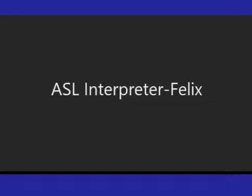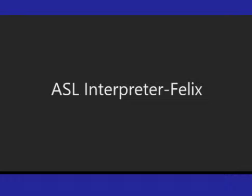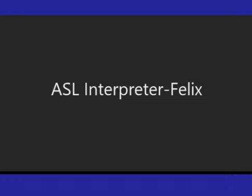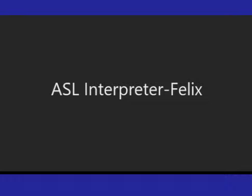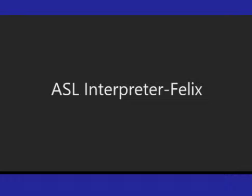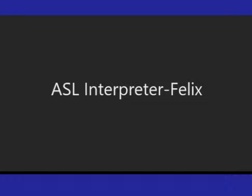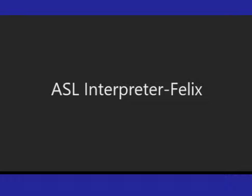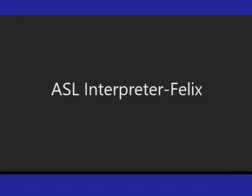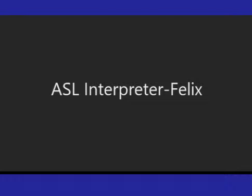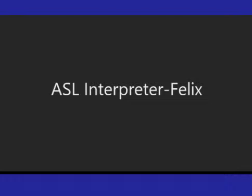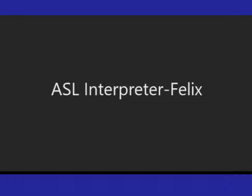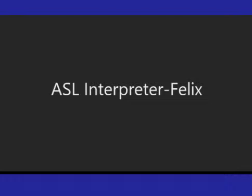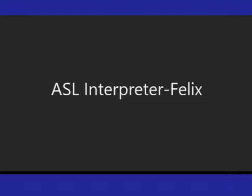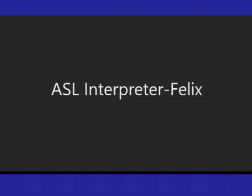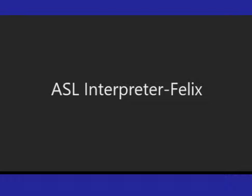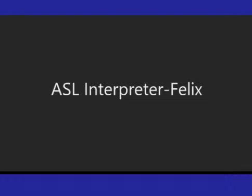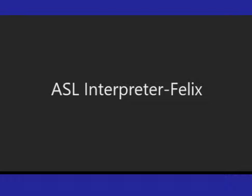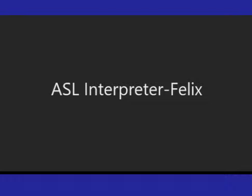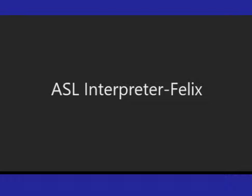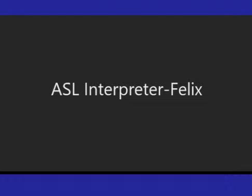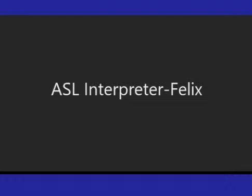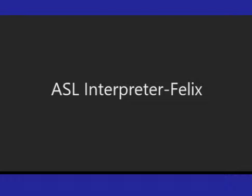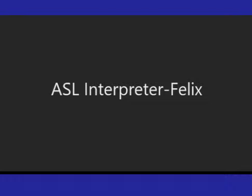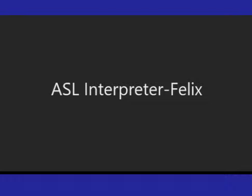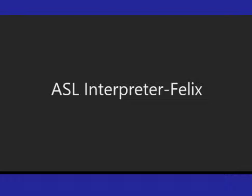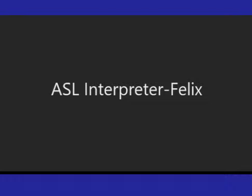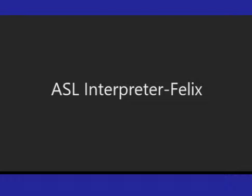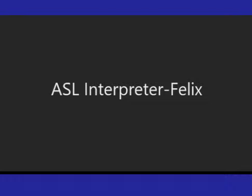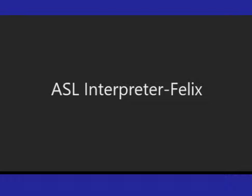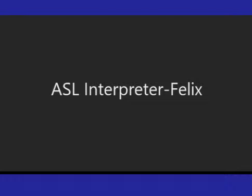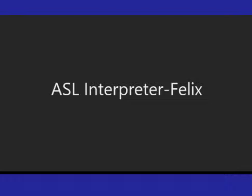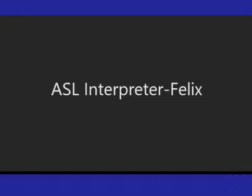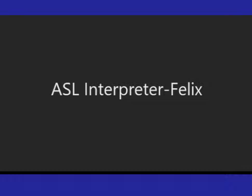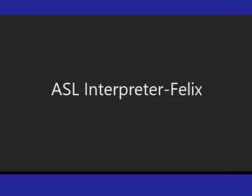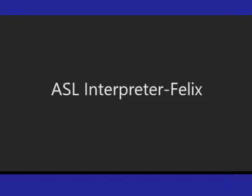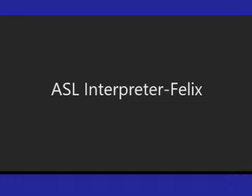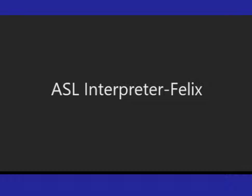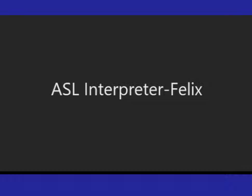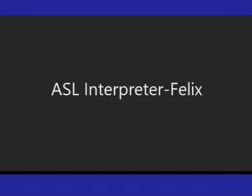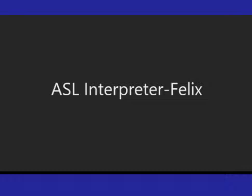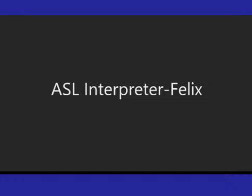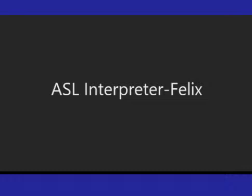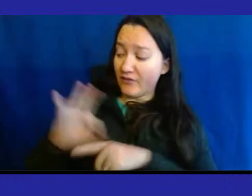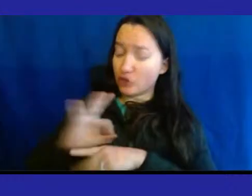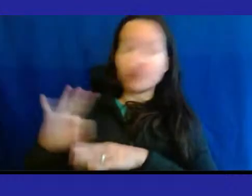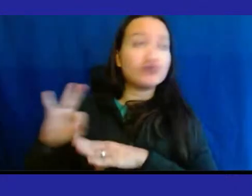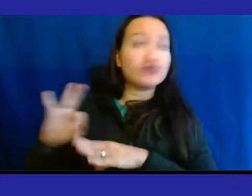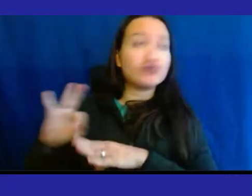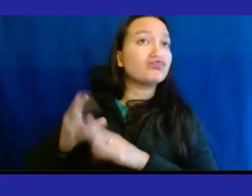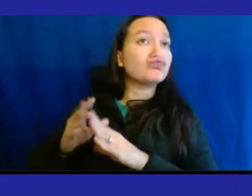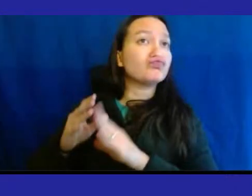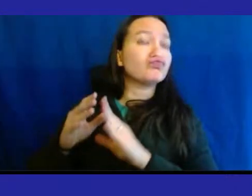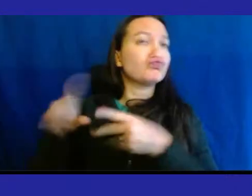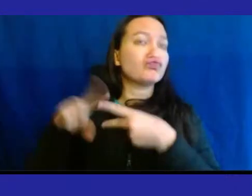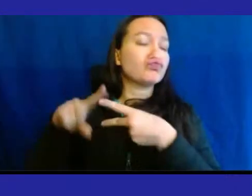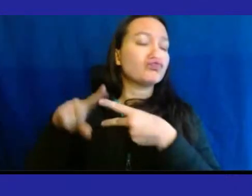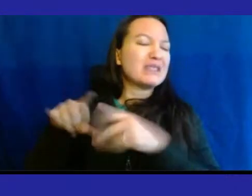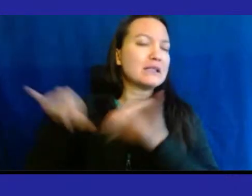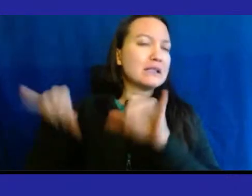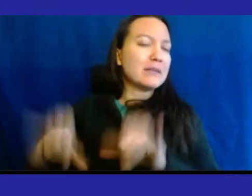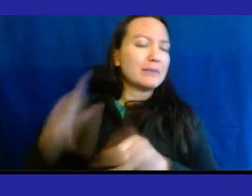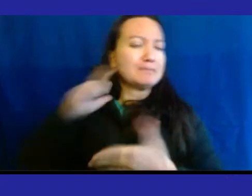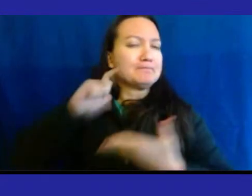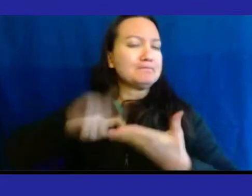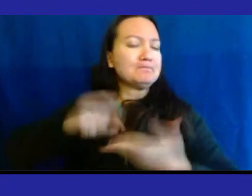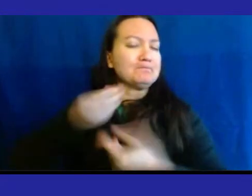the change in the kidney function algorithm here within our system. And I'll be sharing with you some of the findings from